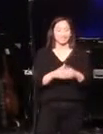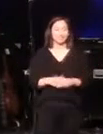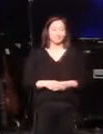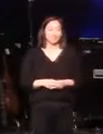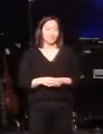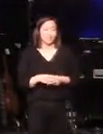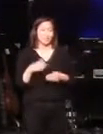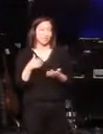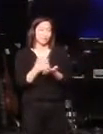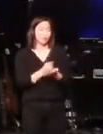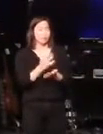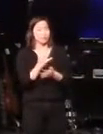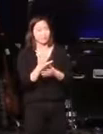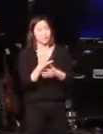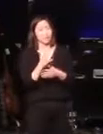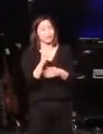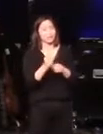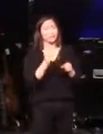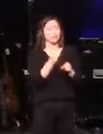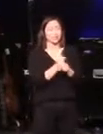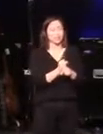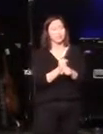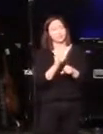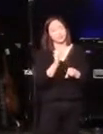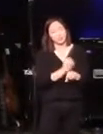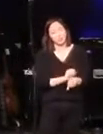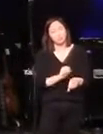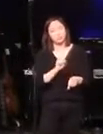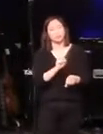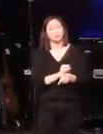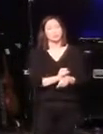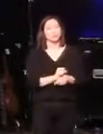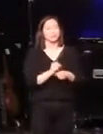money to help pay for stuff. It took me 5 years. By the way,